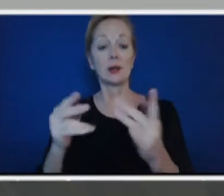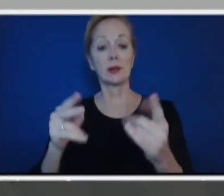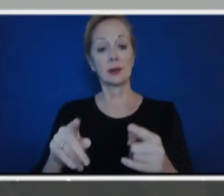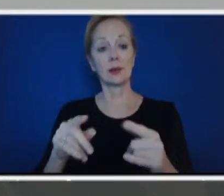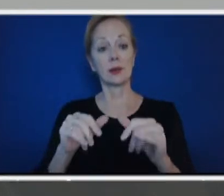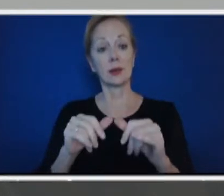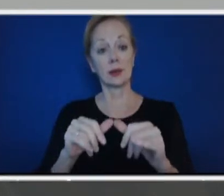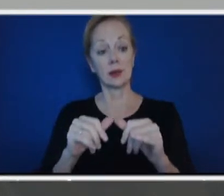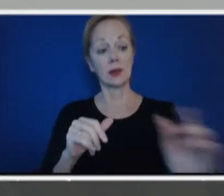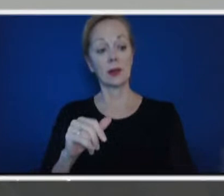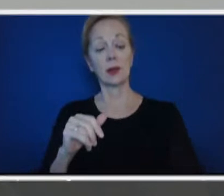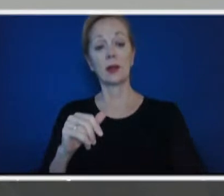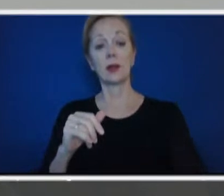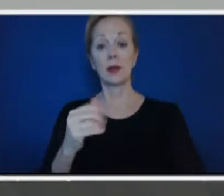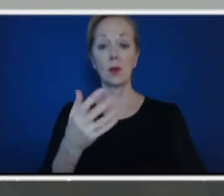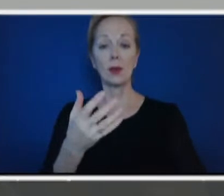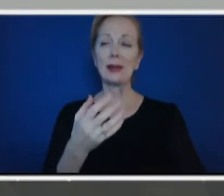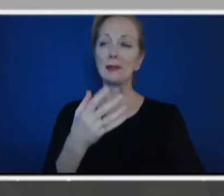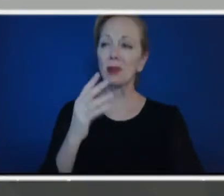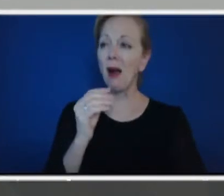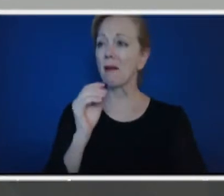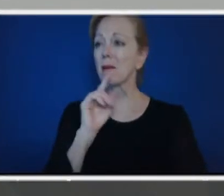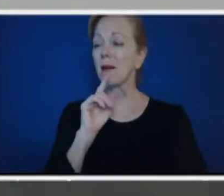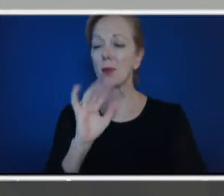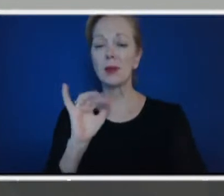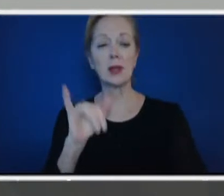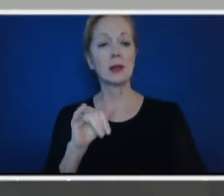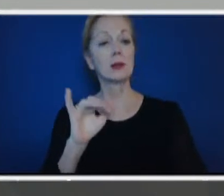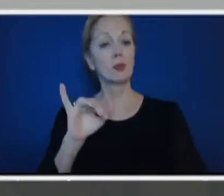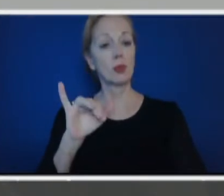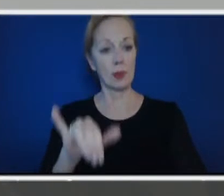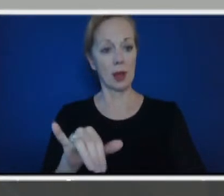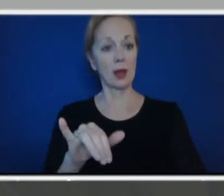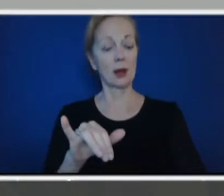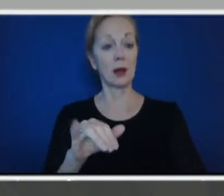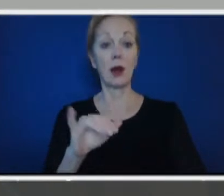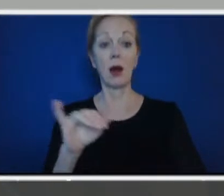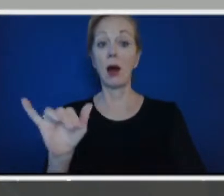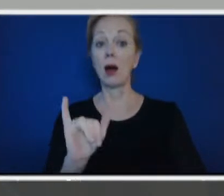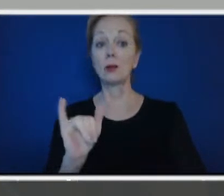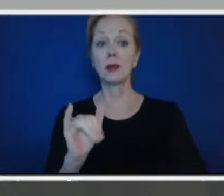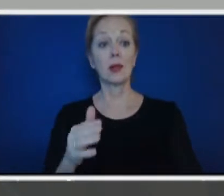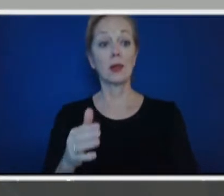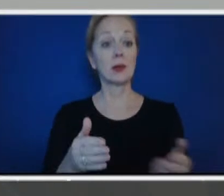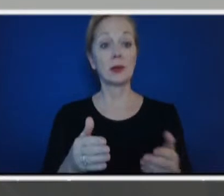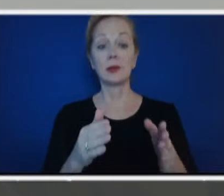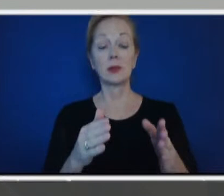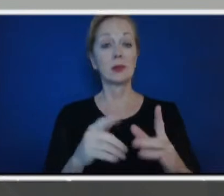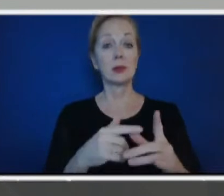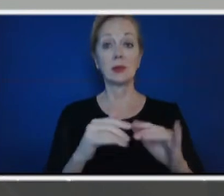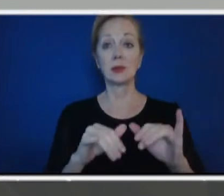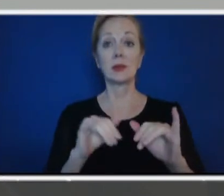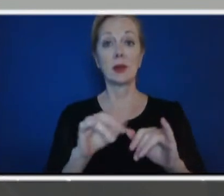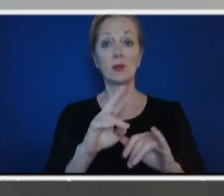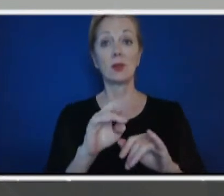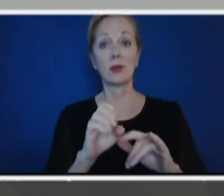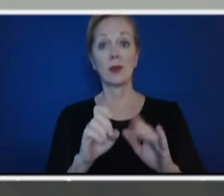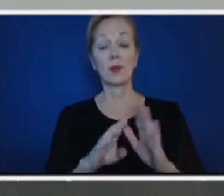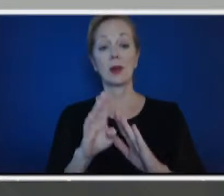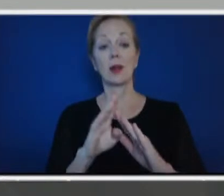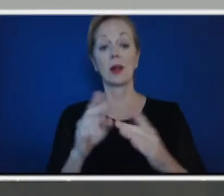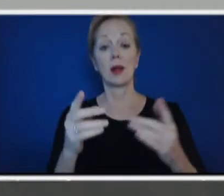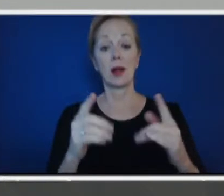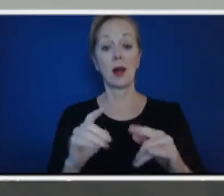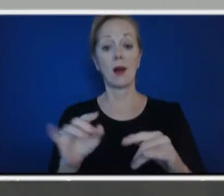some confirmation for that to remain. Also that the streetscape would remain until redevelopment of the site occurs as